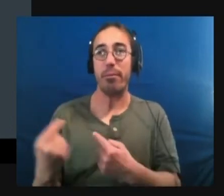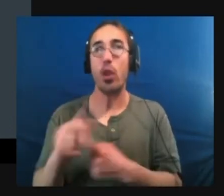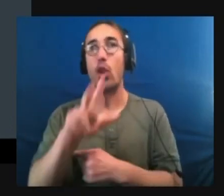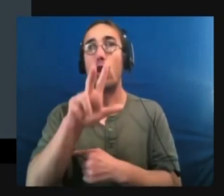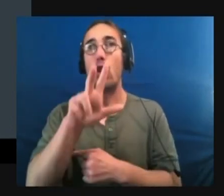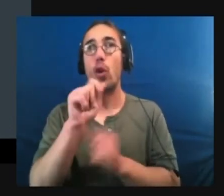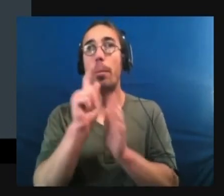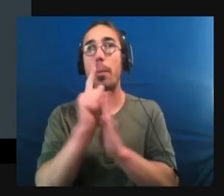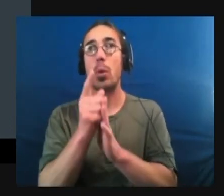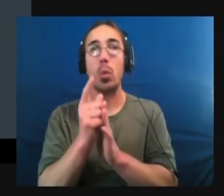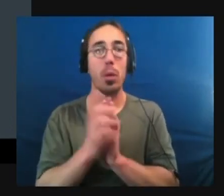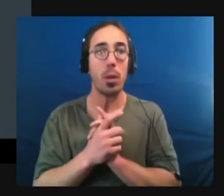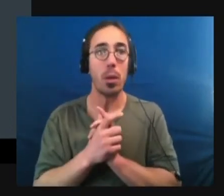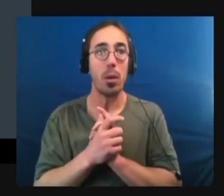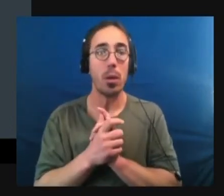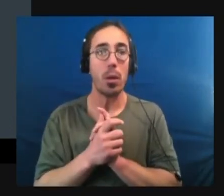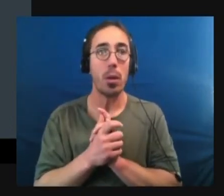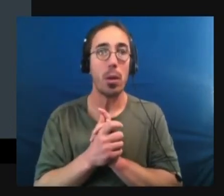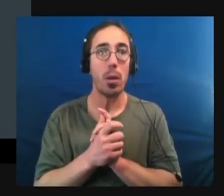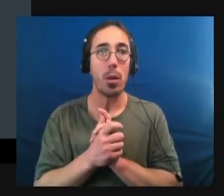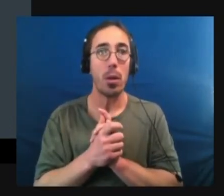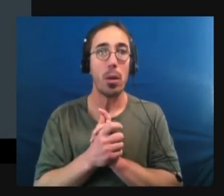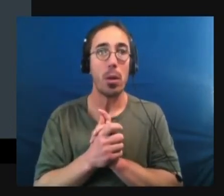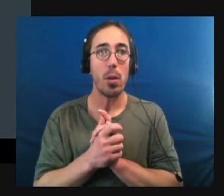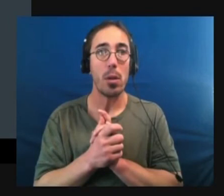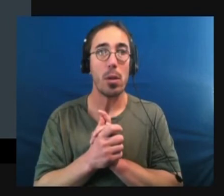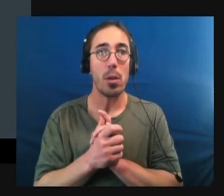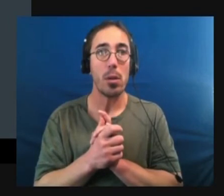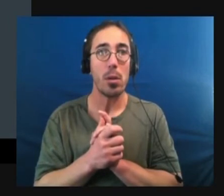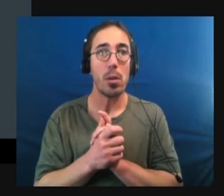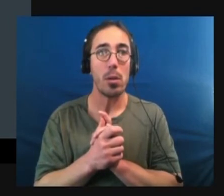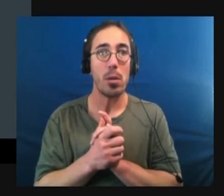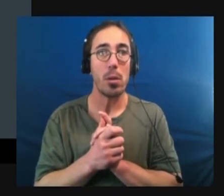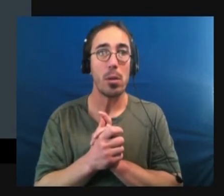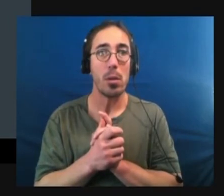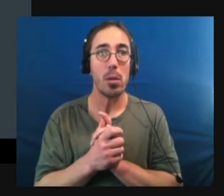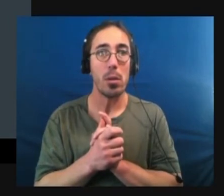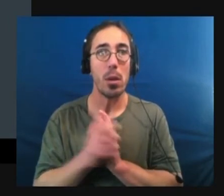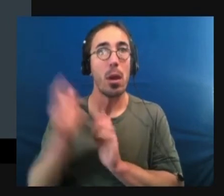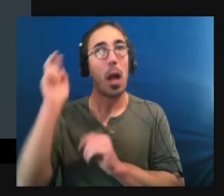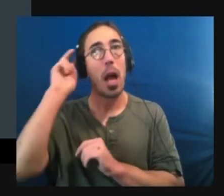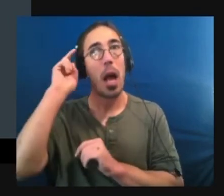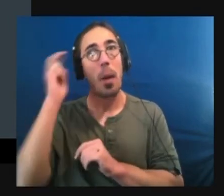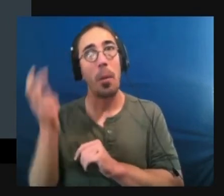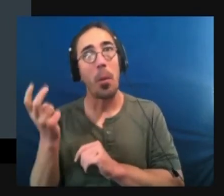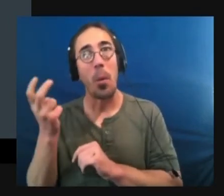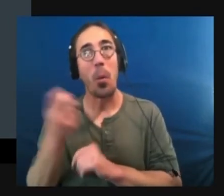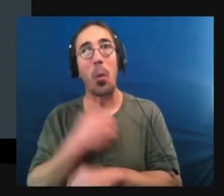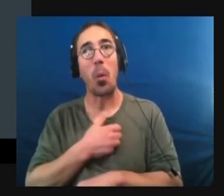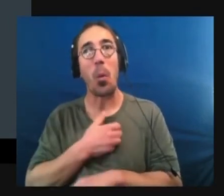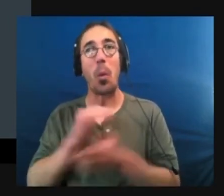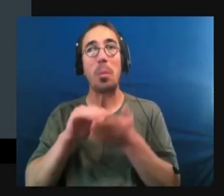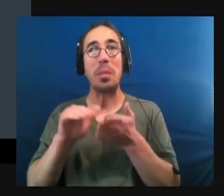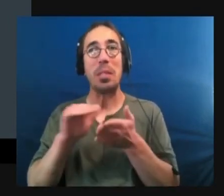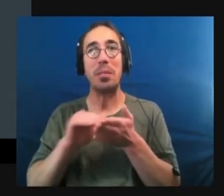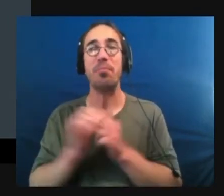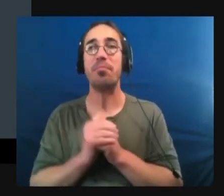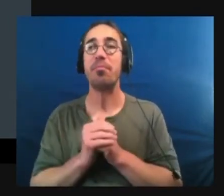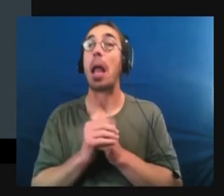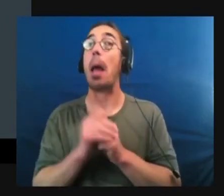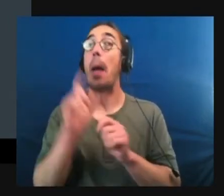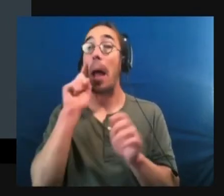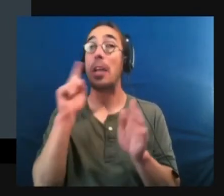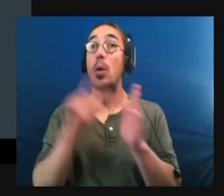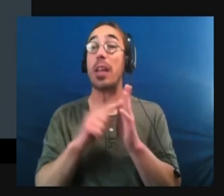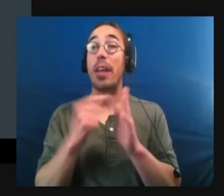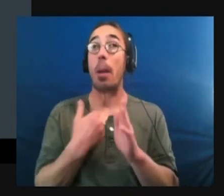I knocked my my implant off. And so we have more questions, and I'm going to